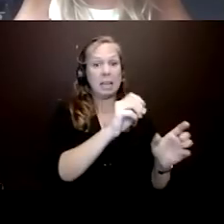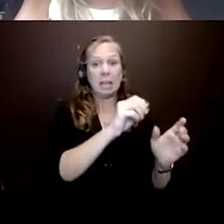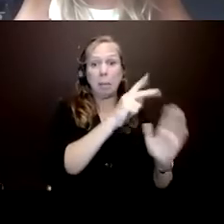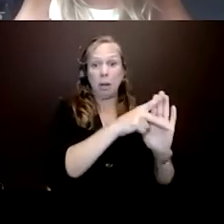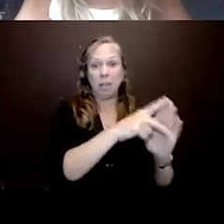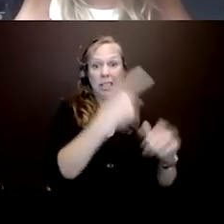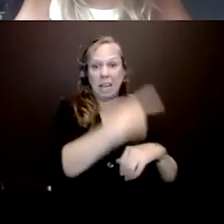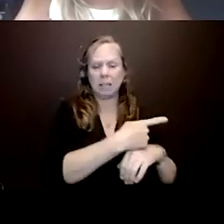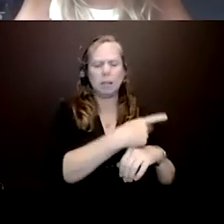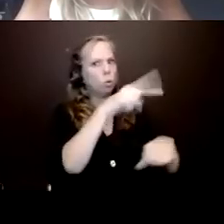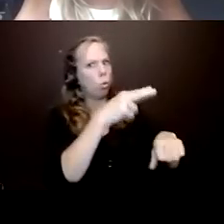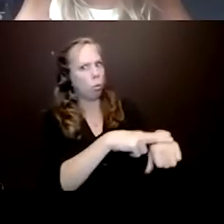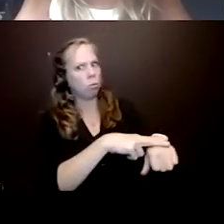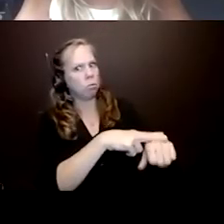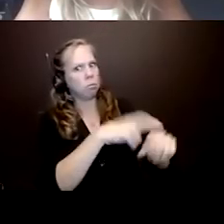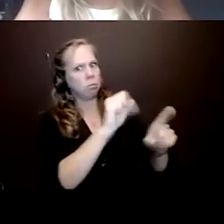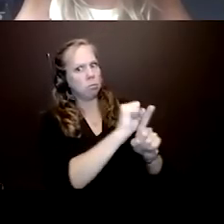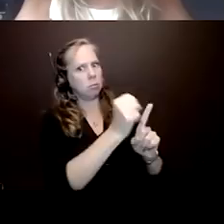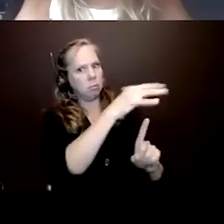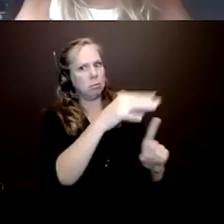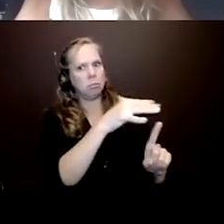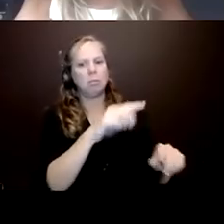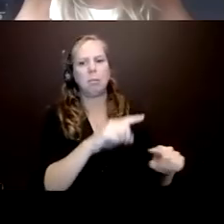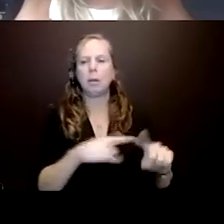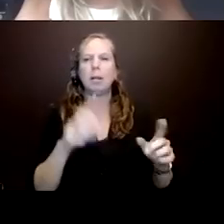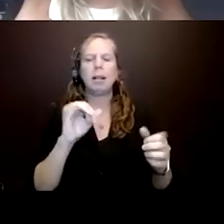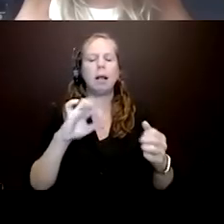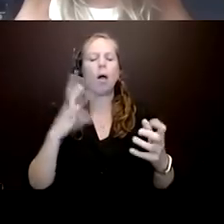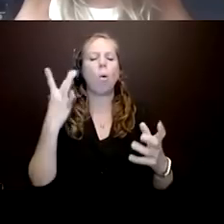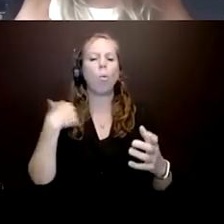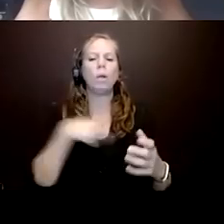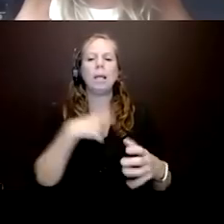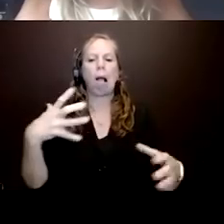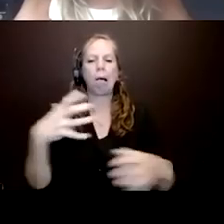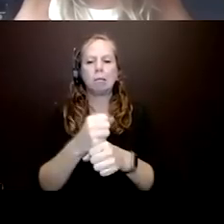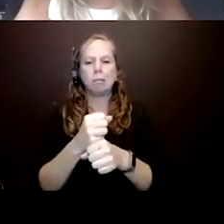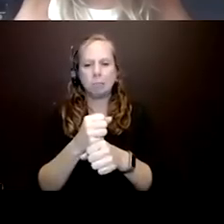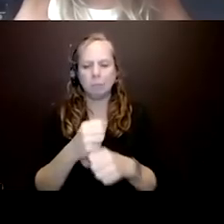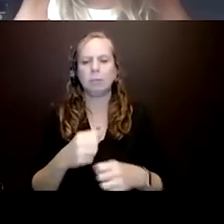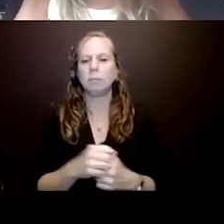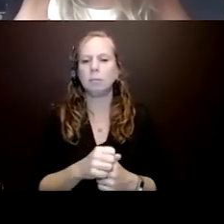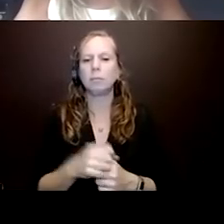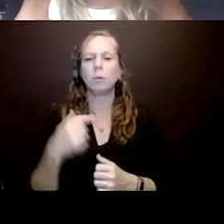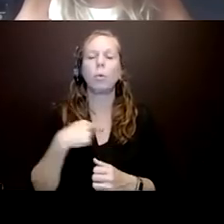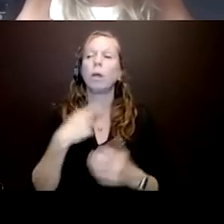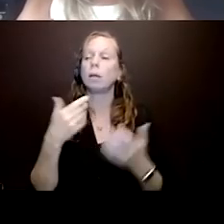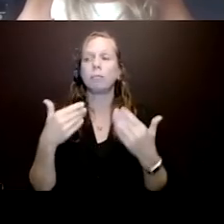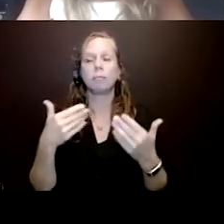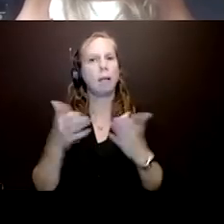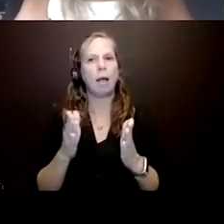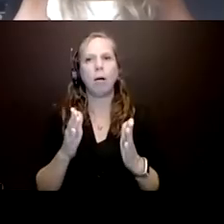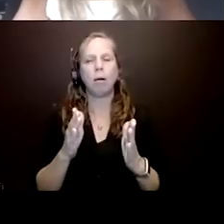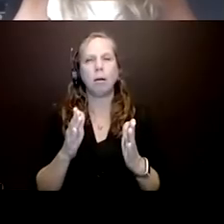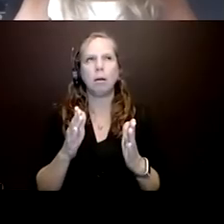normal setting. That's why we've condensed it. And so we've allowed for no more